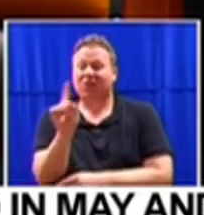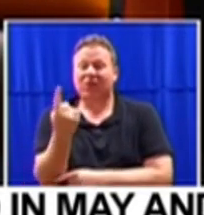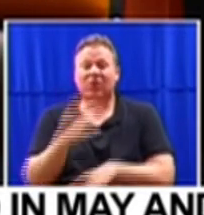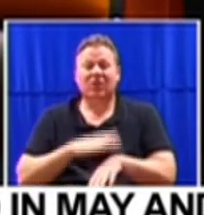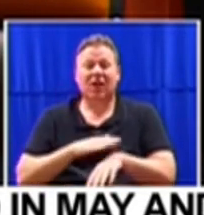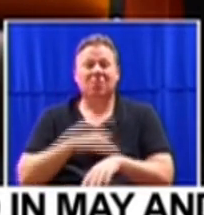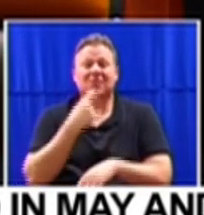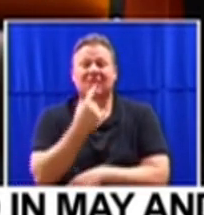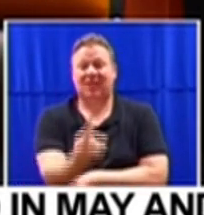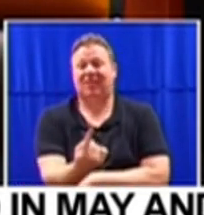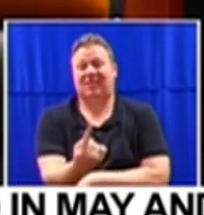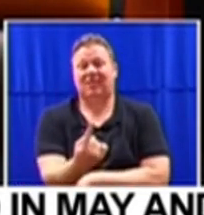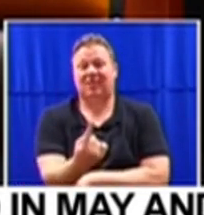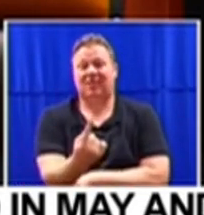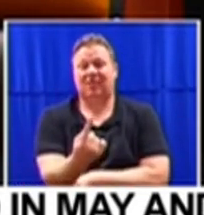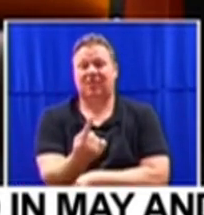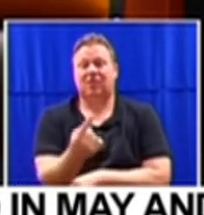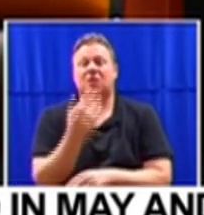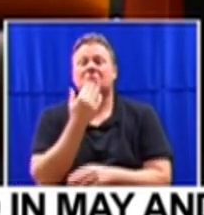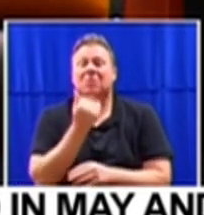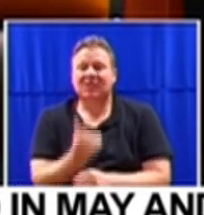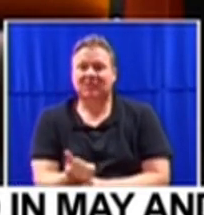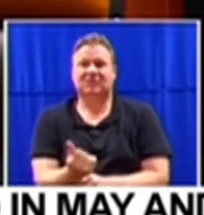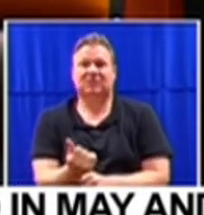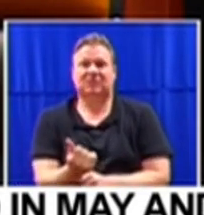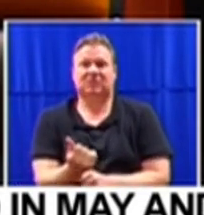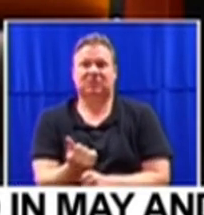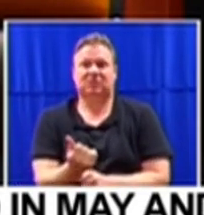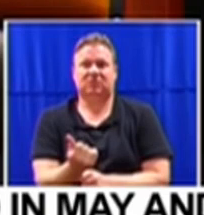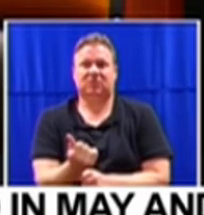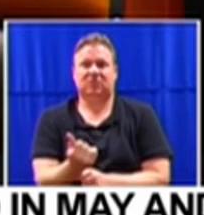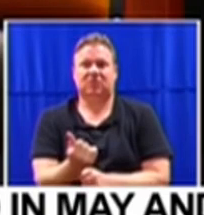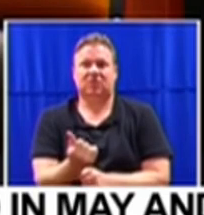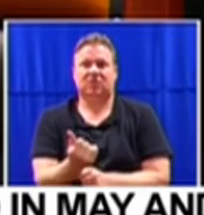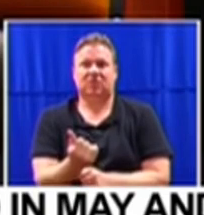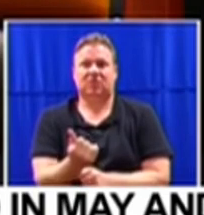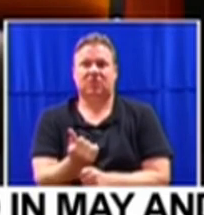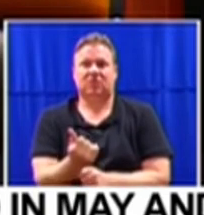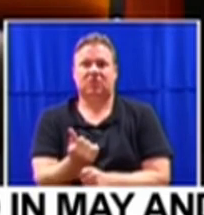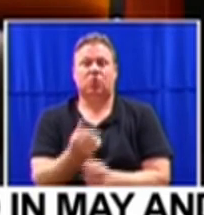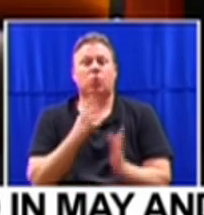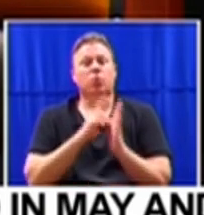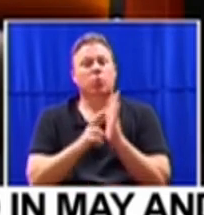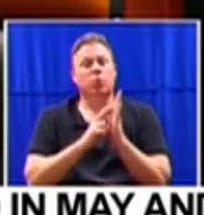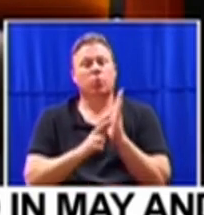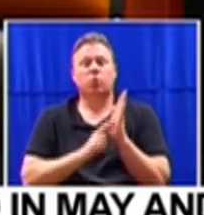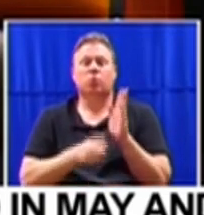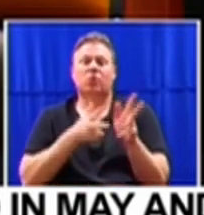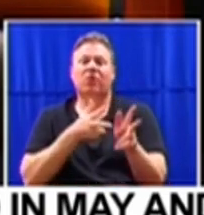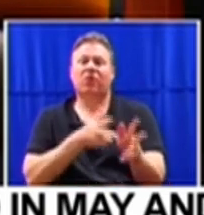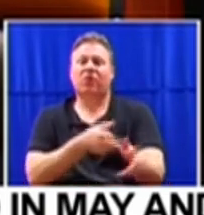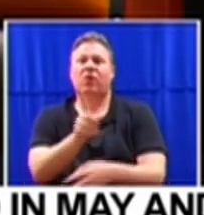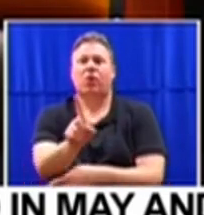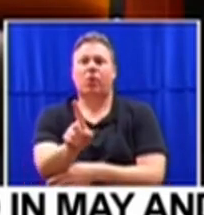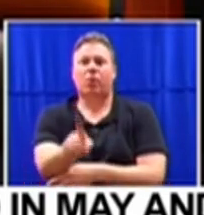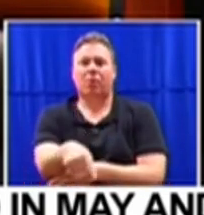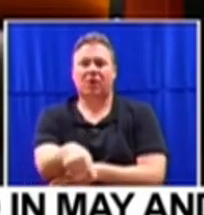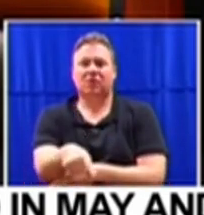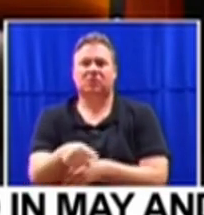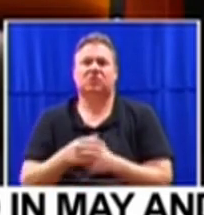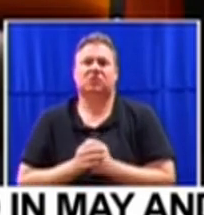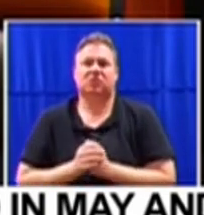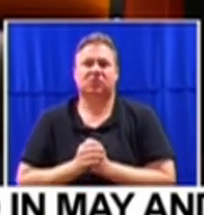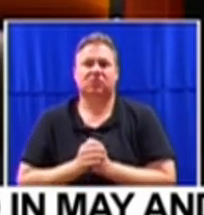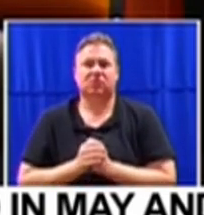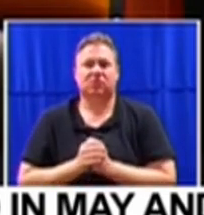I really want to plead with you. We shall observe the rules of the sittings of the